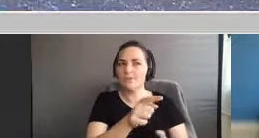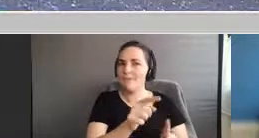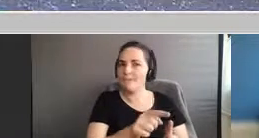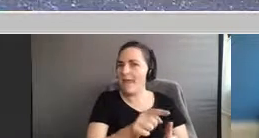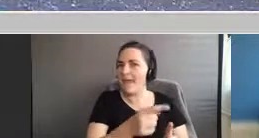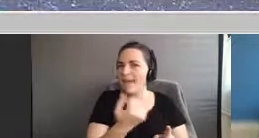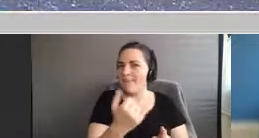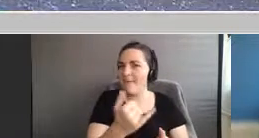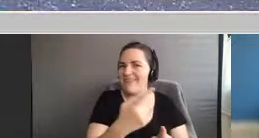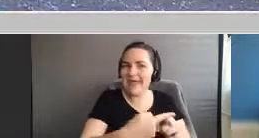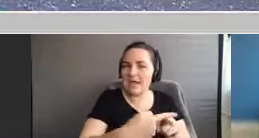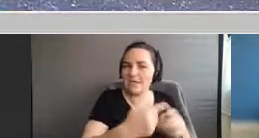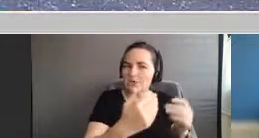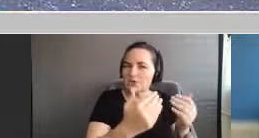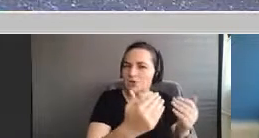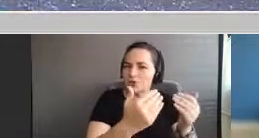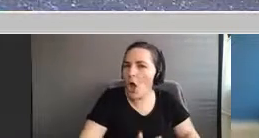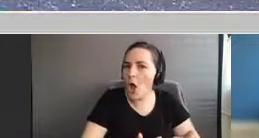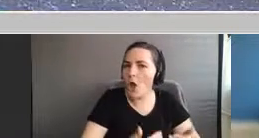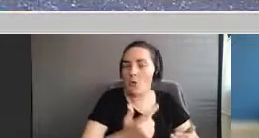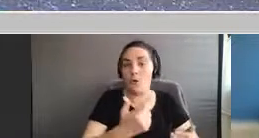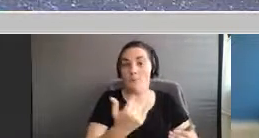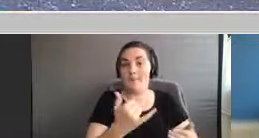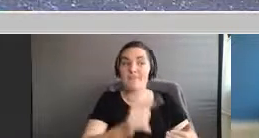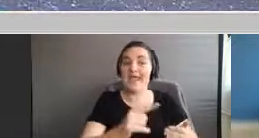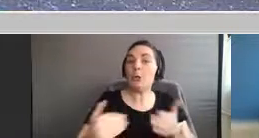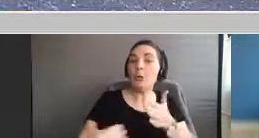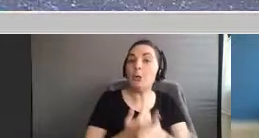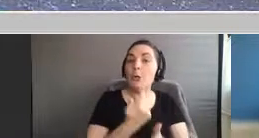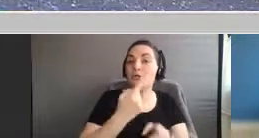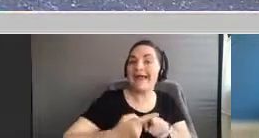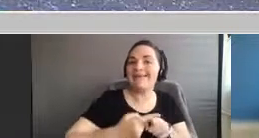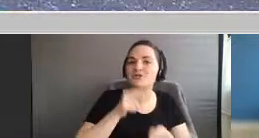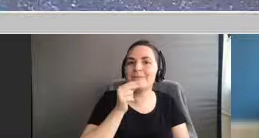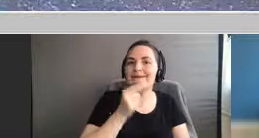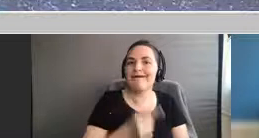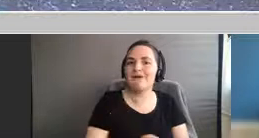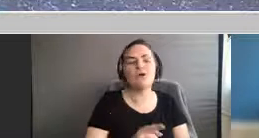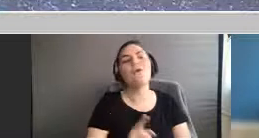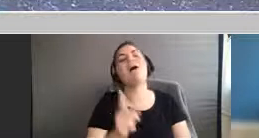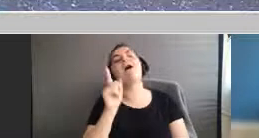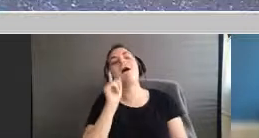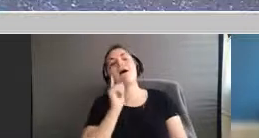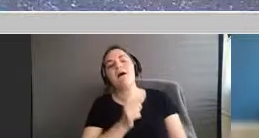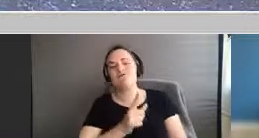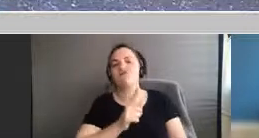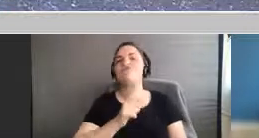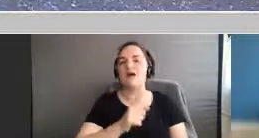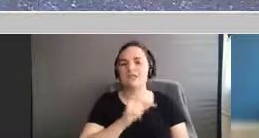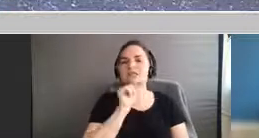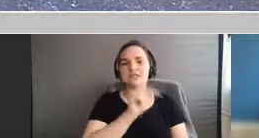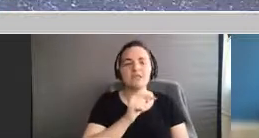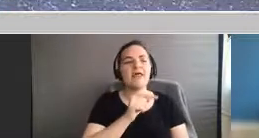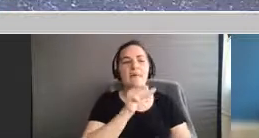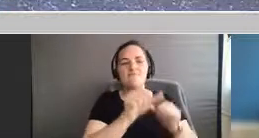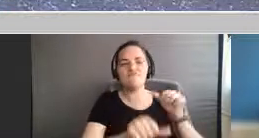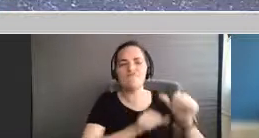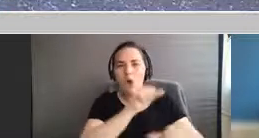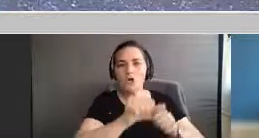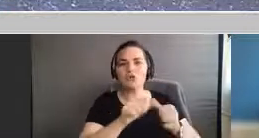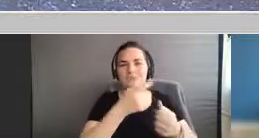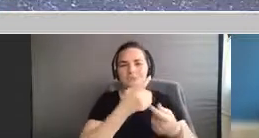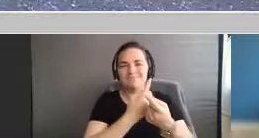is relatively new to English. So they are, if you like, becoming bilingual. And it